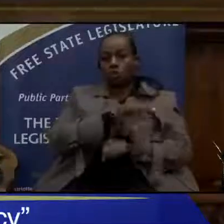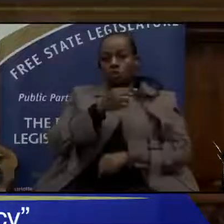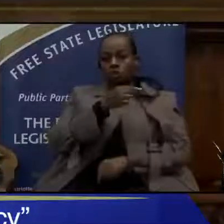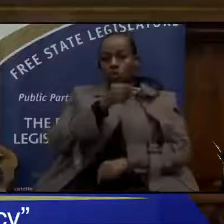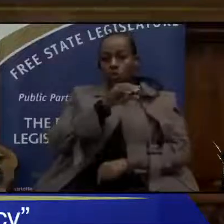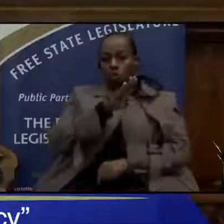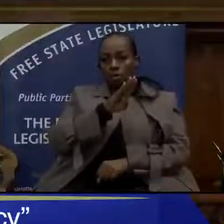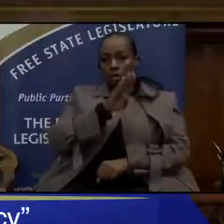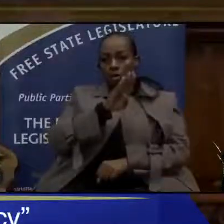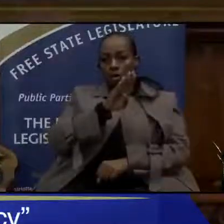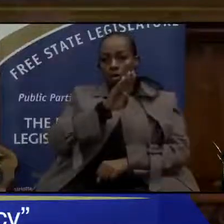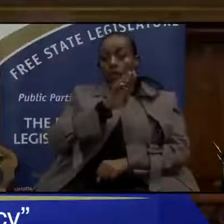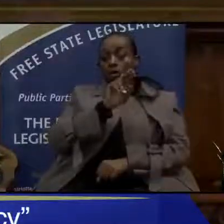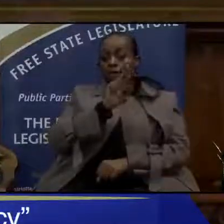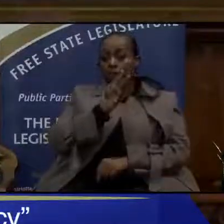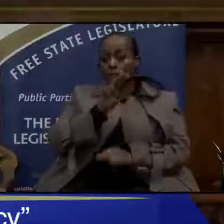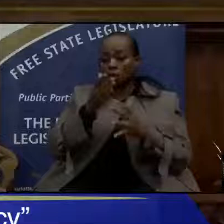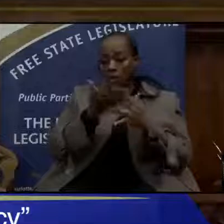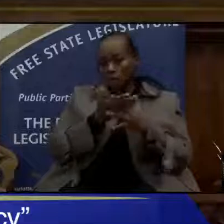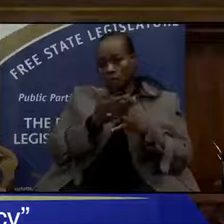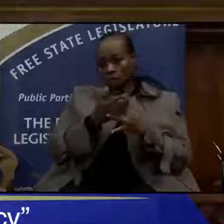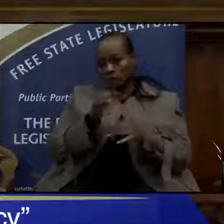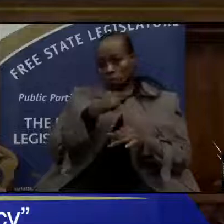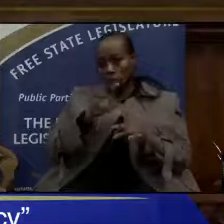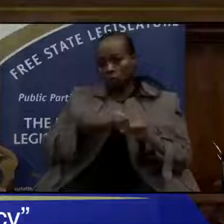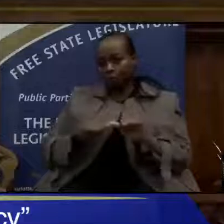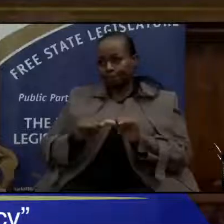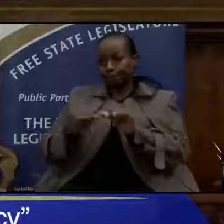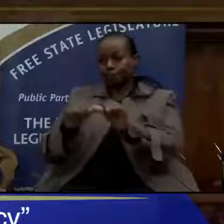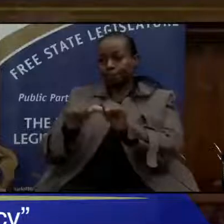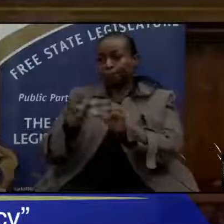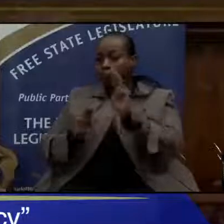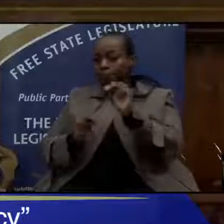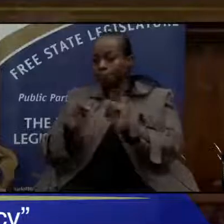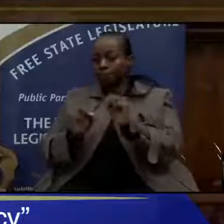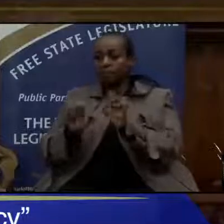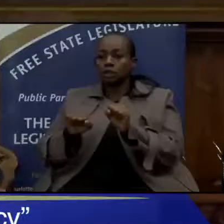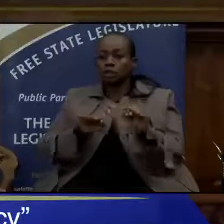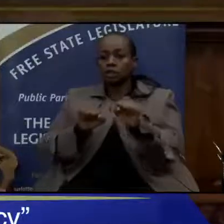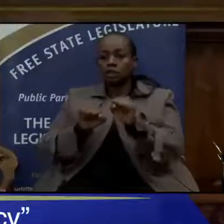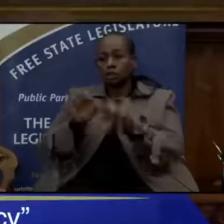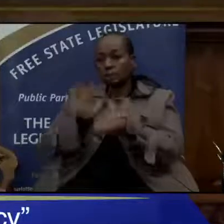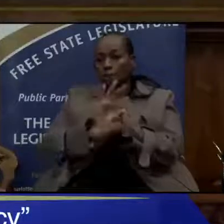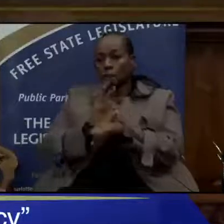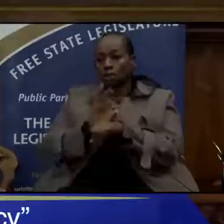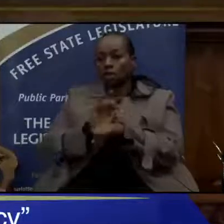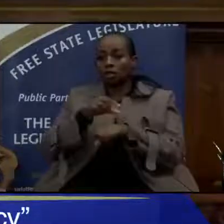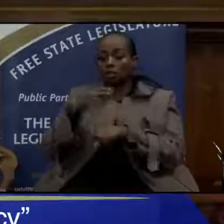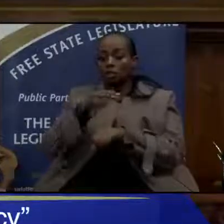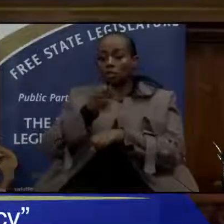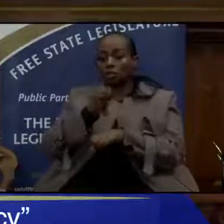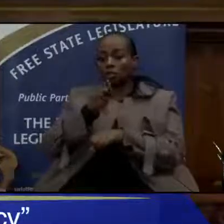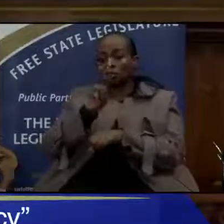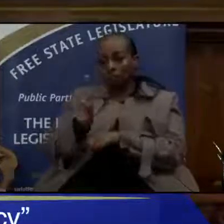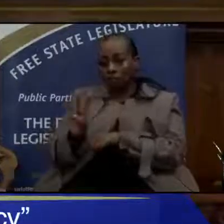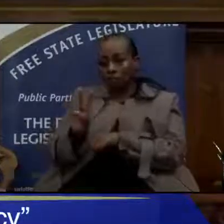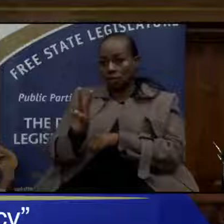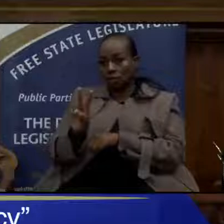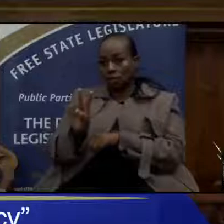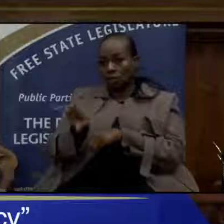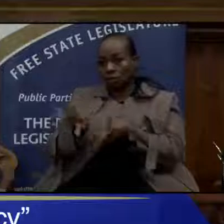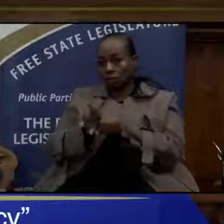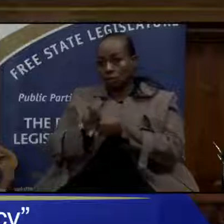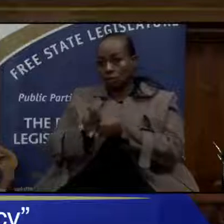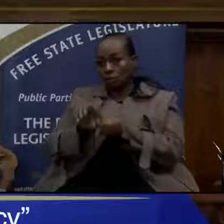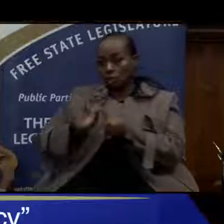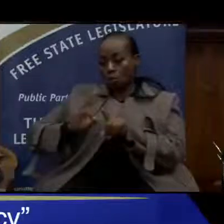will strongly drive the implementation and monitoring of the National Strategic Plan on Gender-Based Violence and